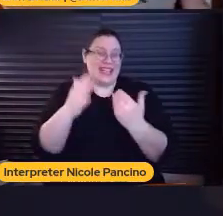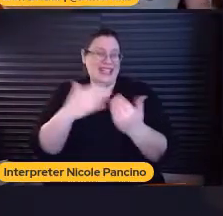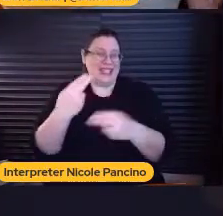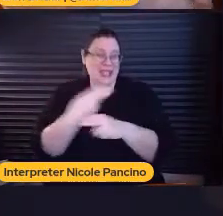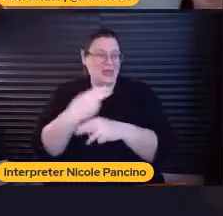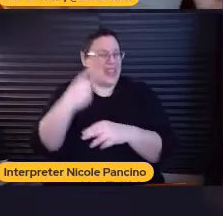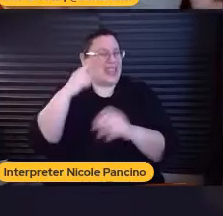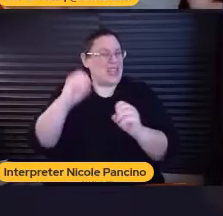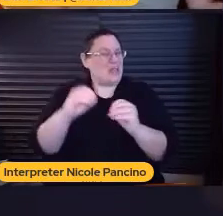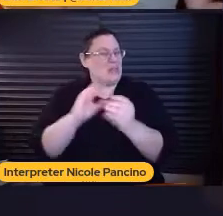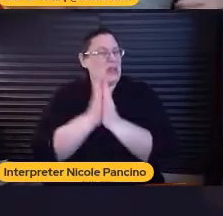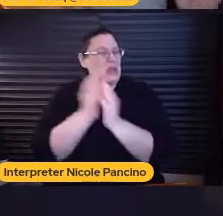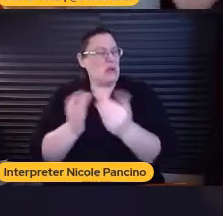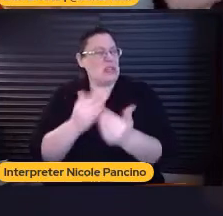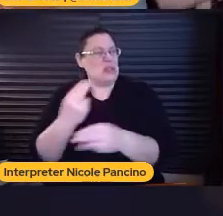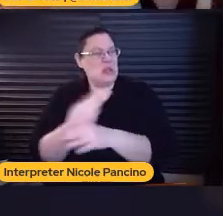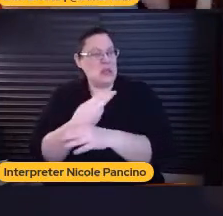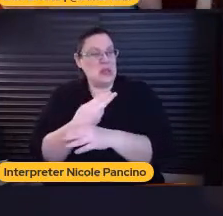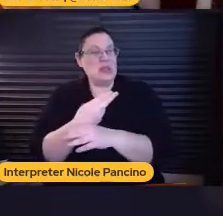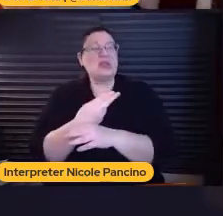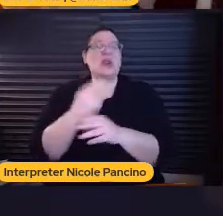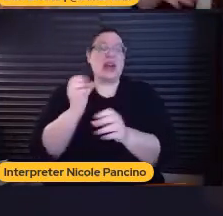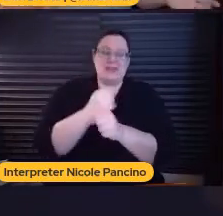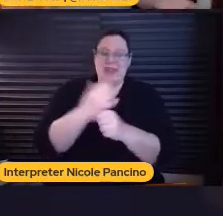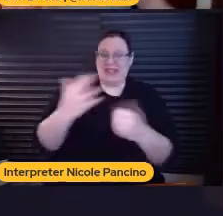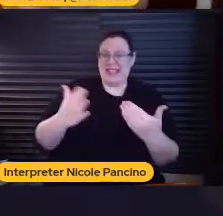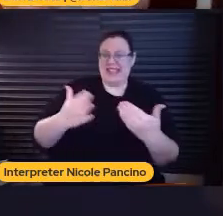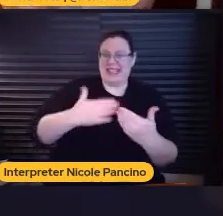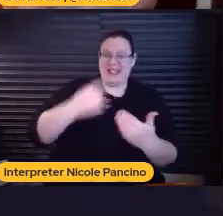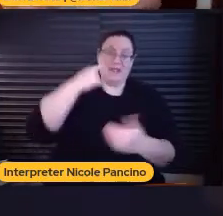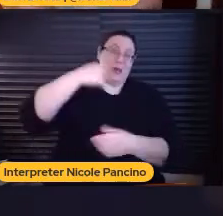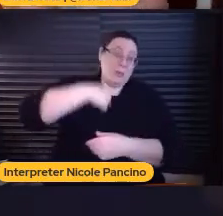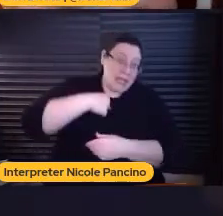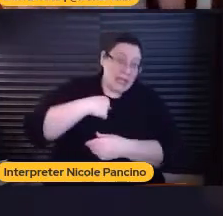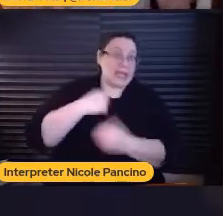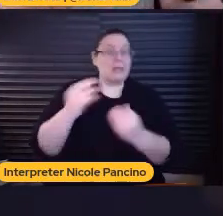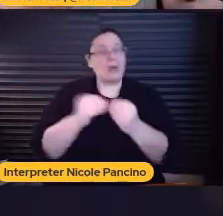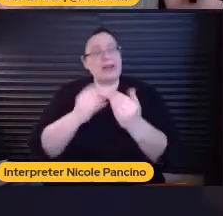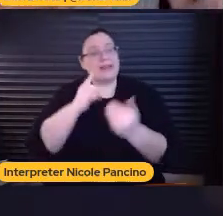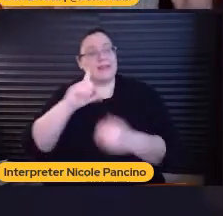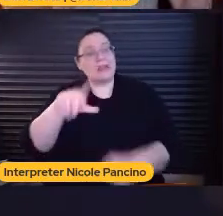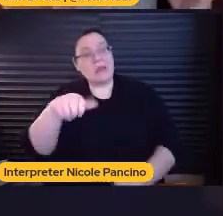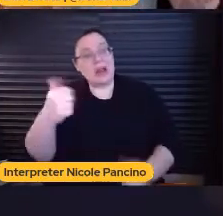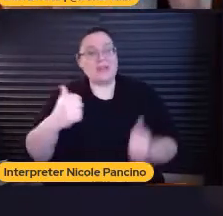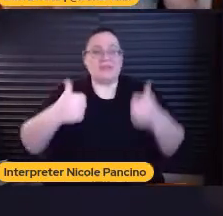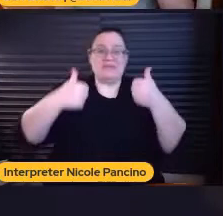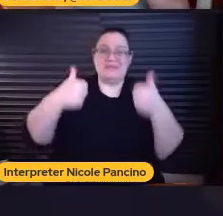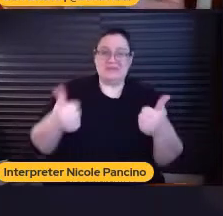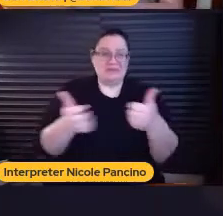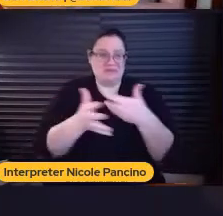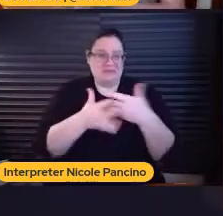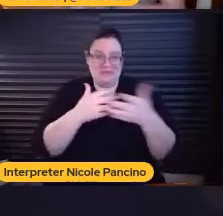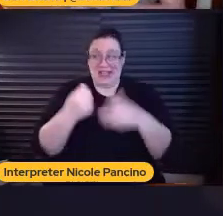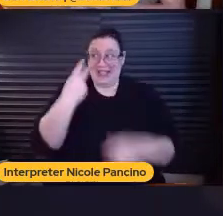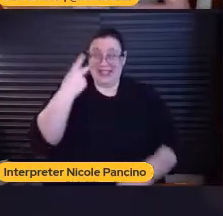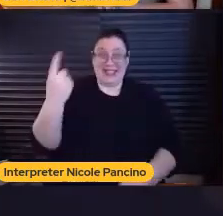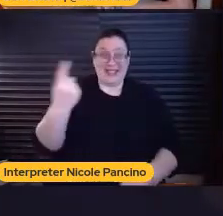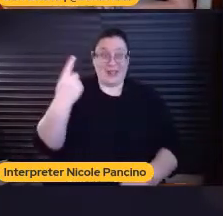be. So I can make things easier, and I can do that either for myself or for somebody else. Doesn't really matter. I see something. Oh,